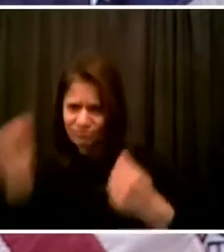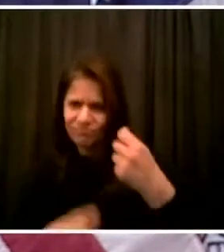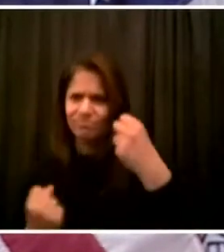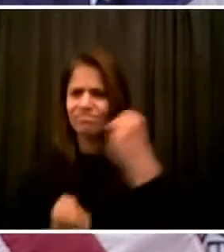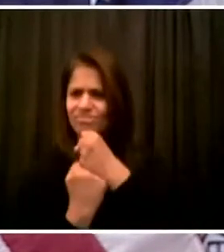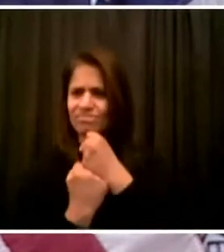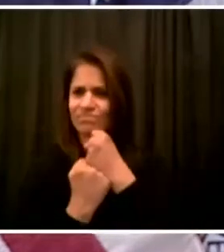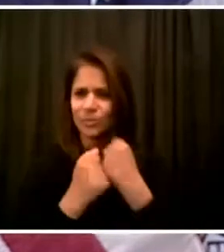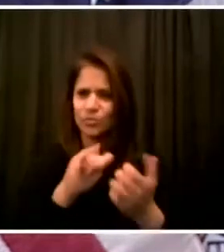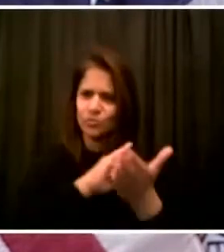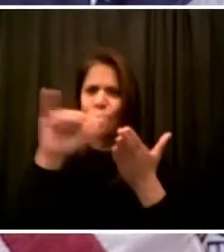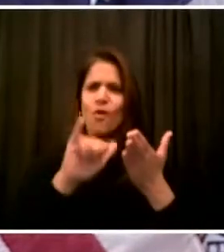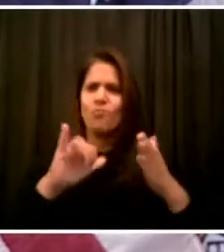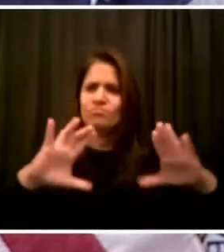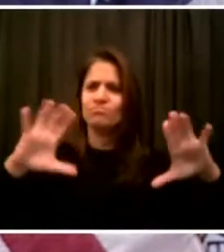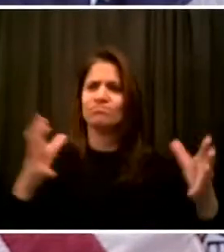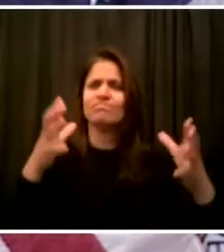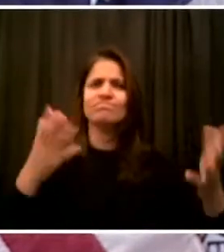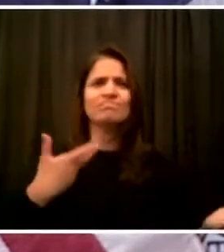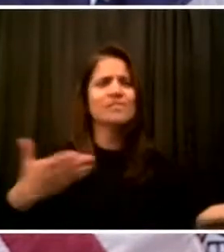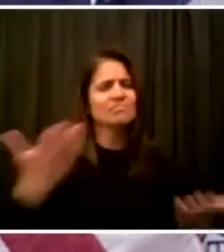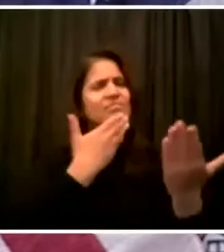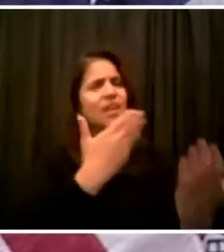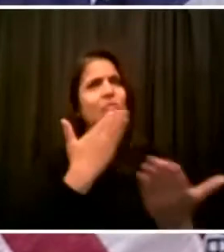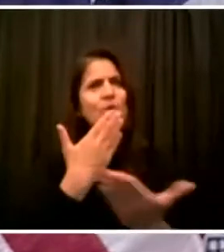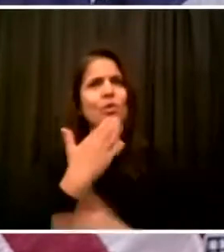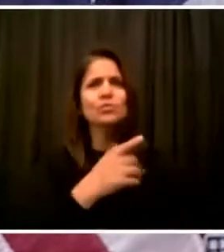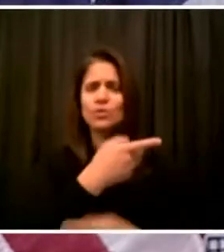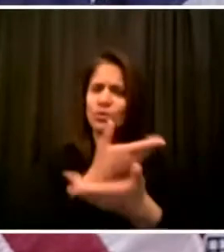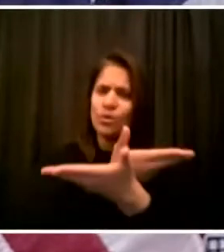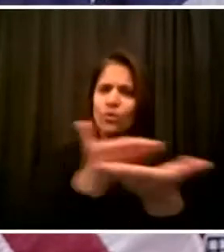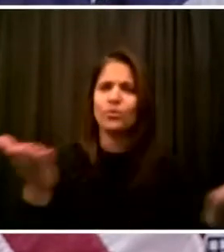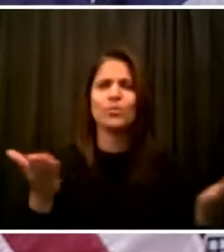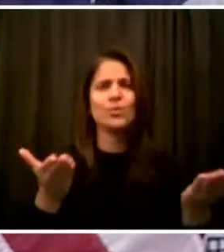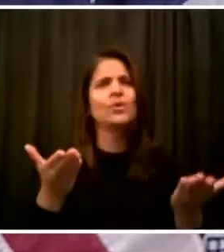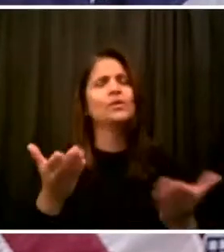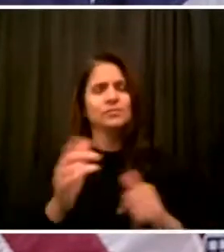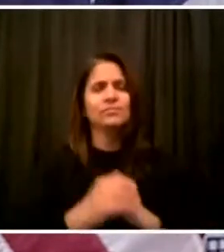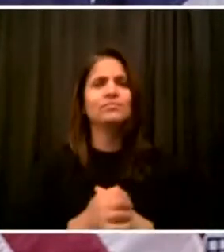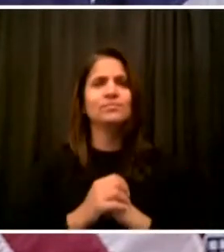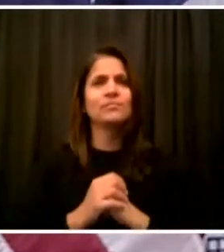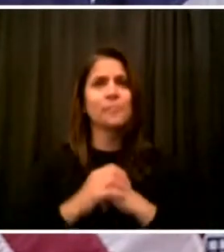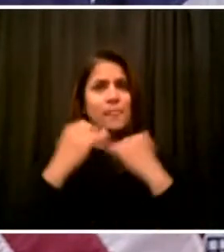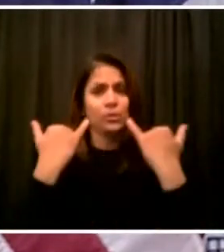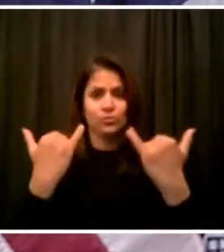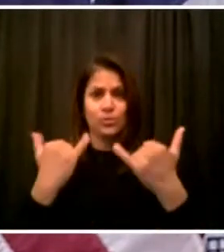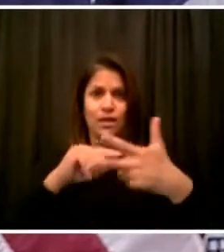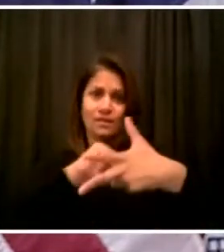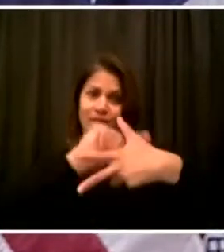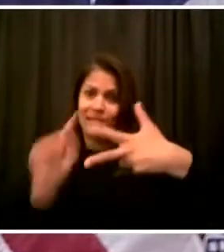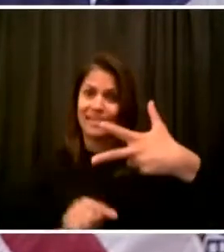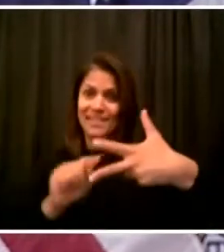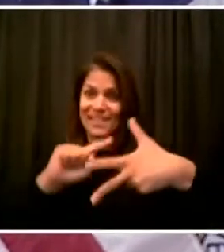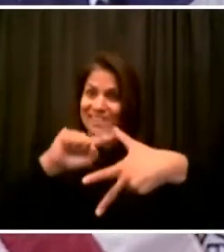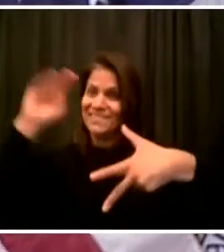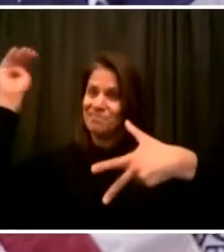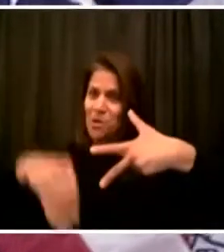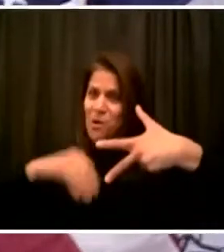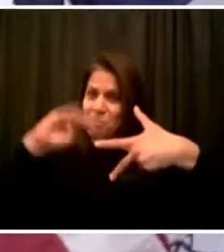back this disease. A good day with our indicators because of you, and a bright future because of you. Thank you very much.